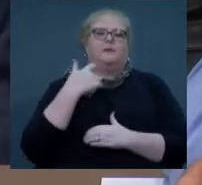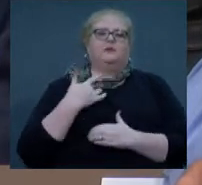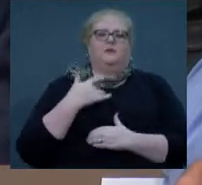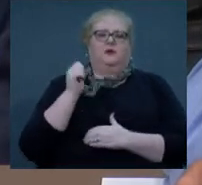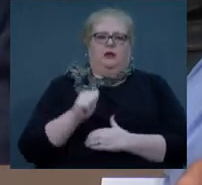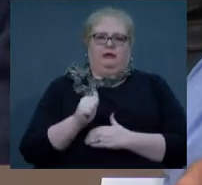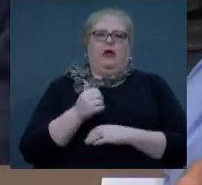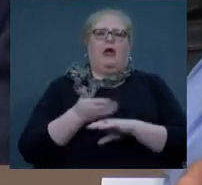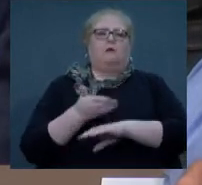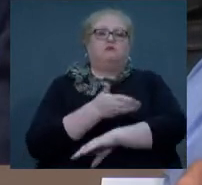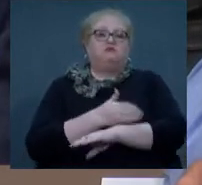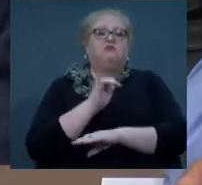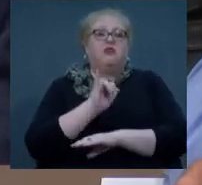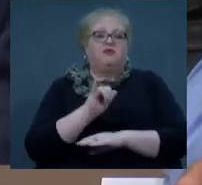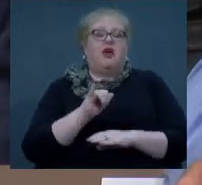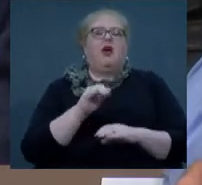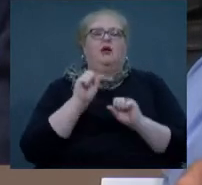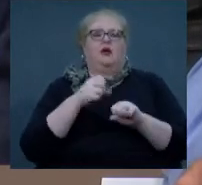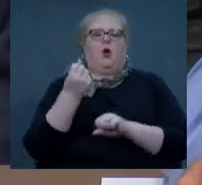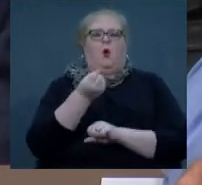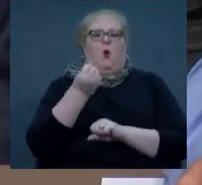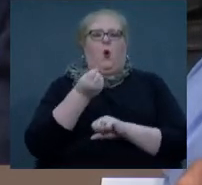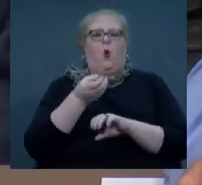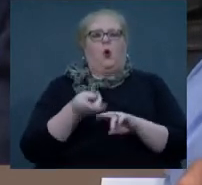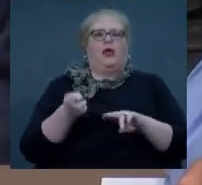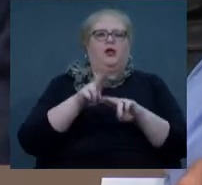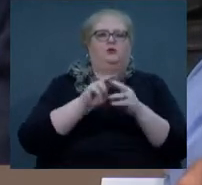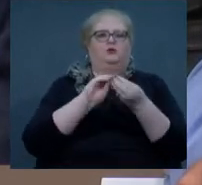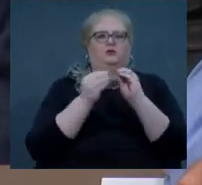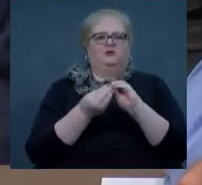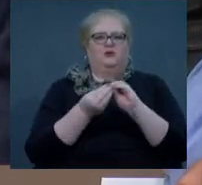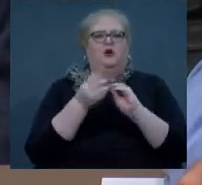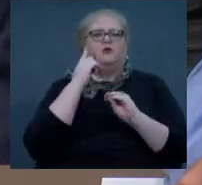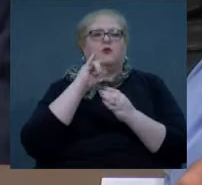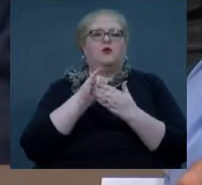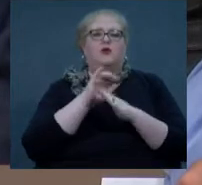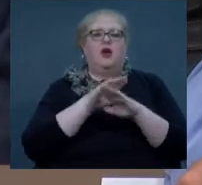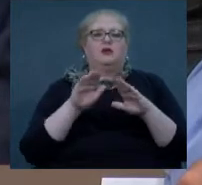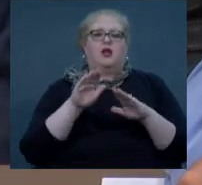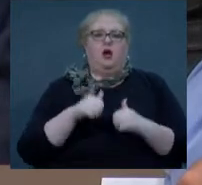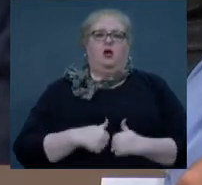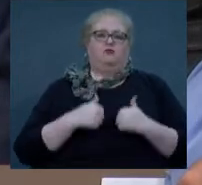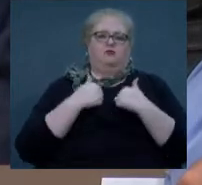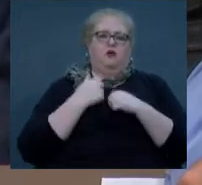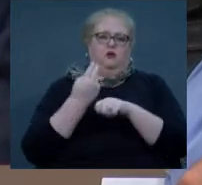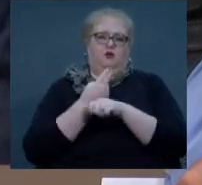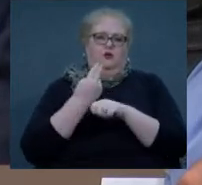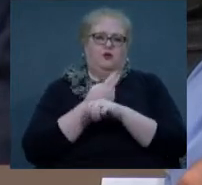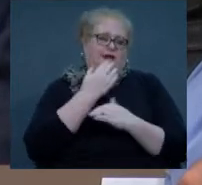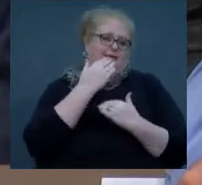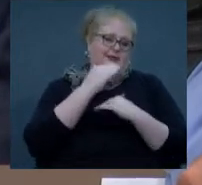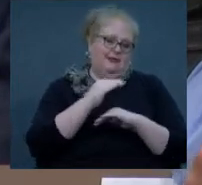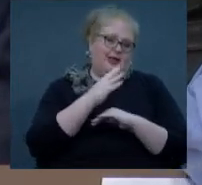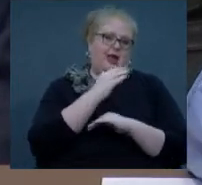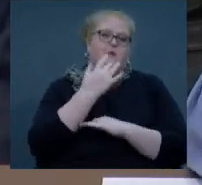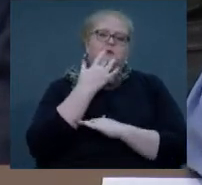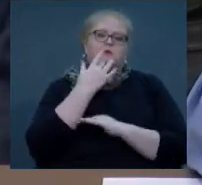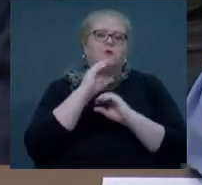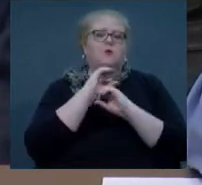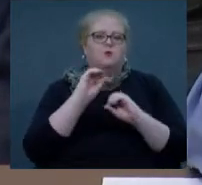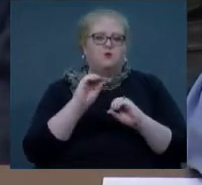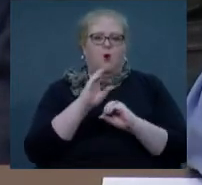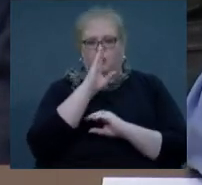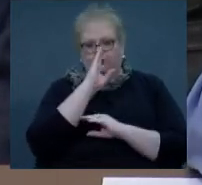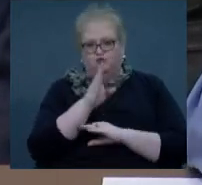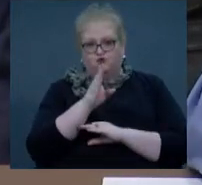Aldersgate Road opposite the non-residential use with limited and preferably no direct access to